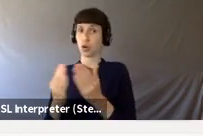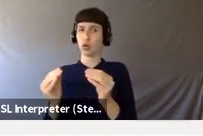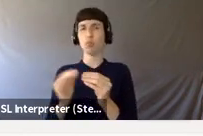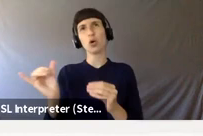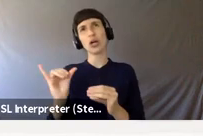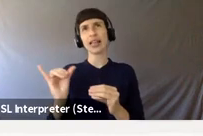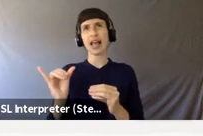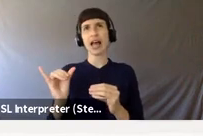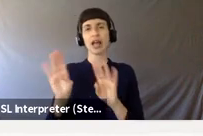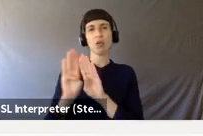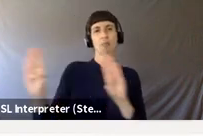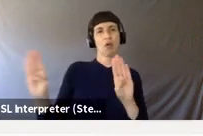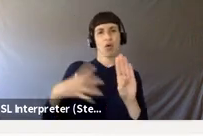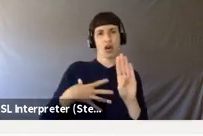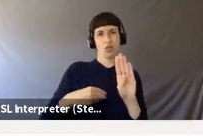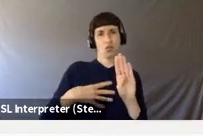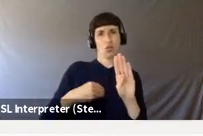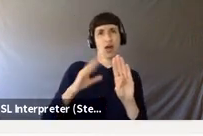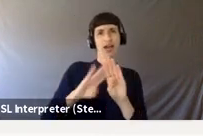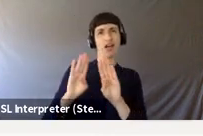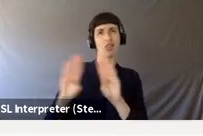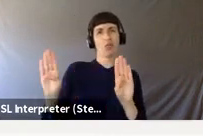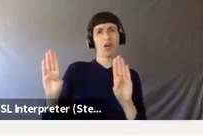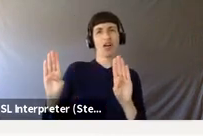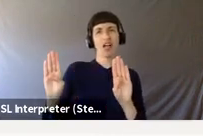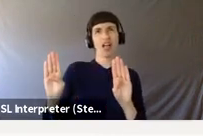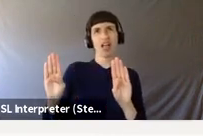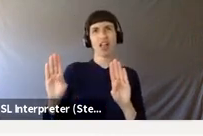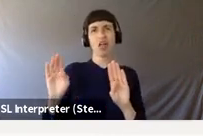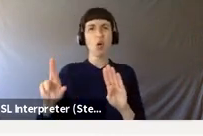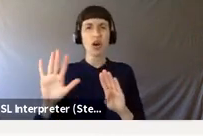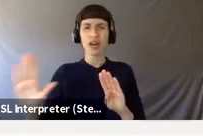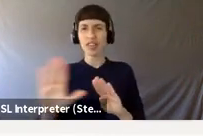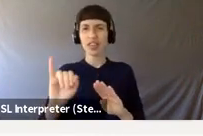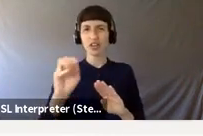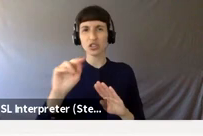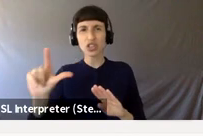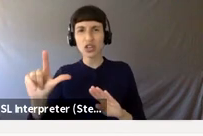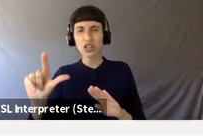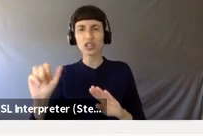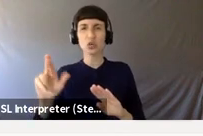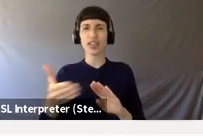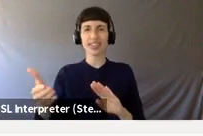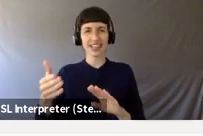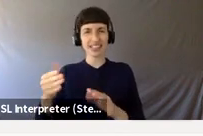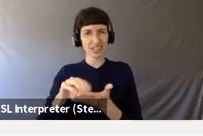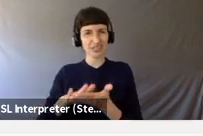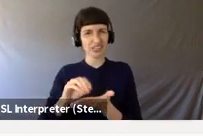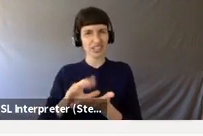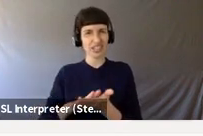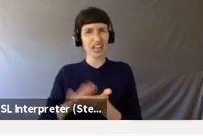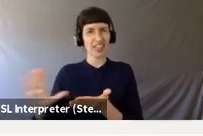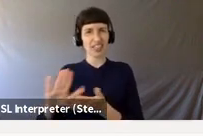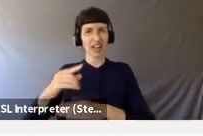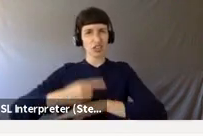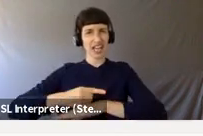the space when they're working at their desks in their groups or it's their journals that they keep as well. That's how it seems in my brain. I'm curious, how does your brain see it